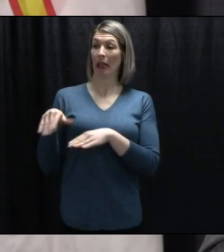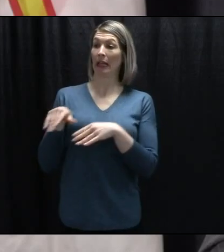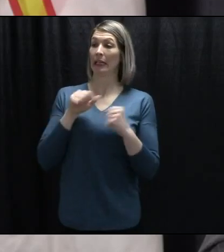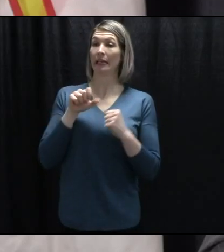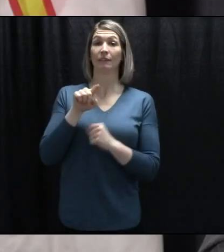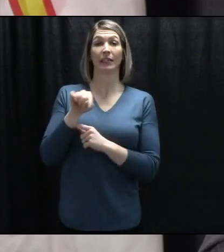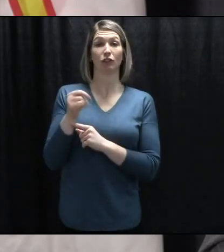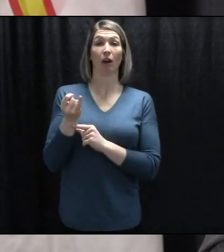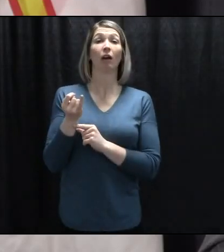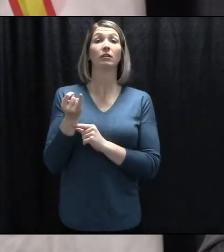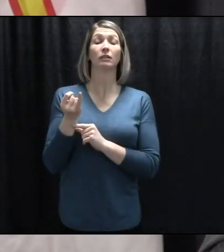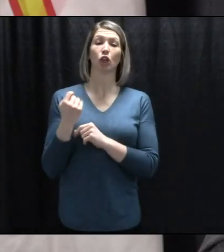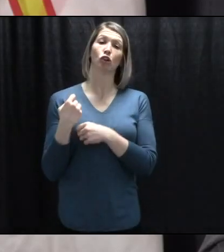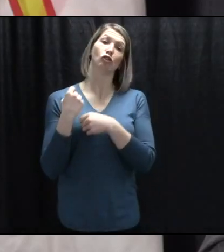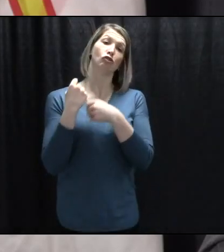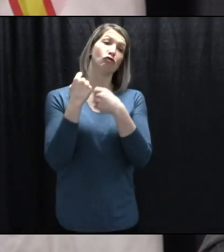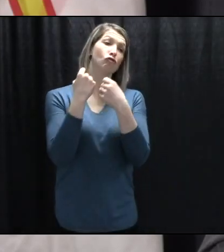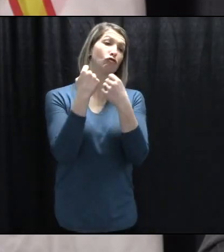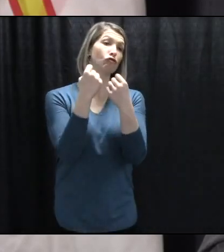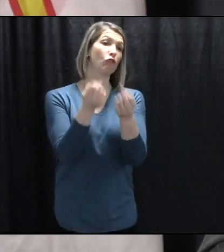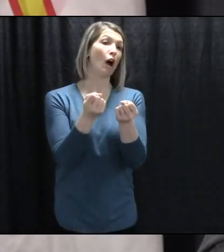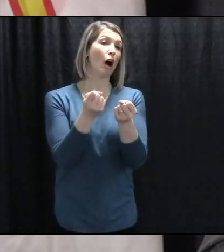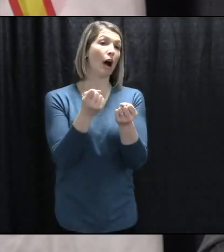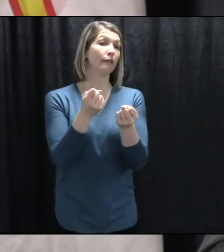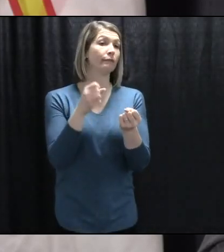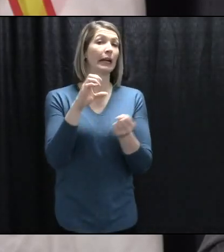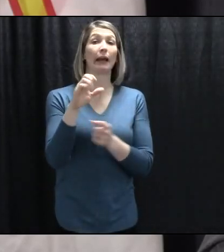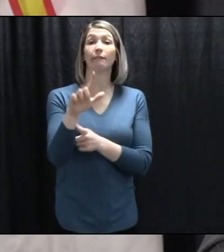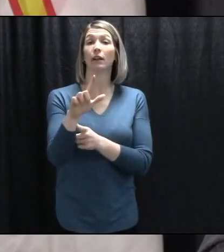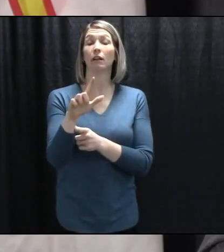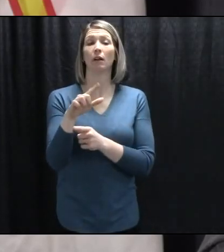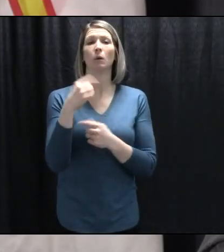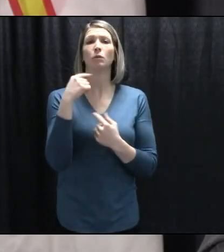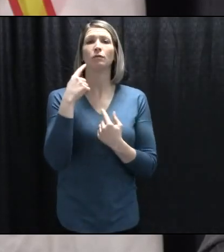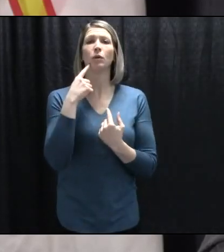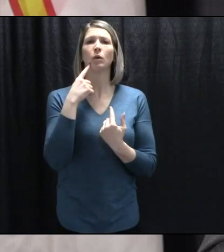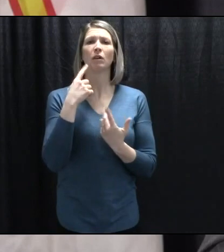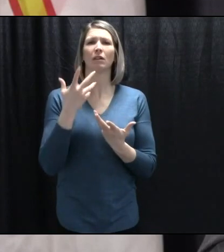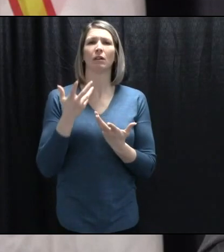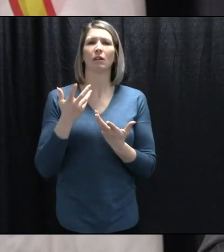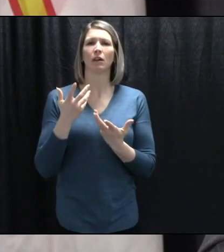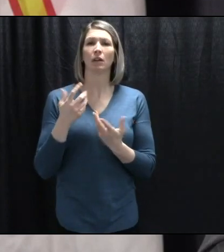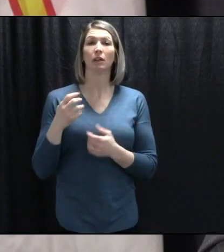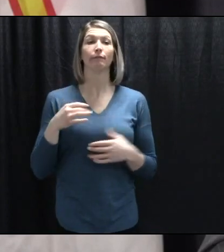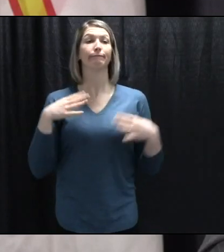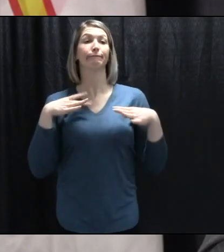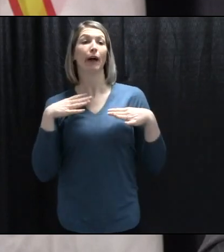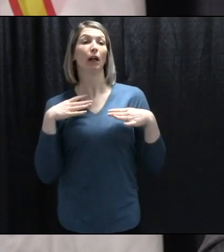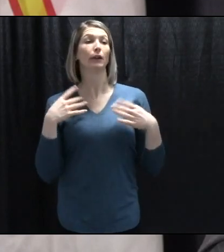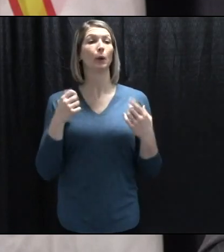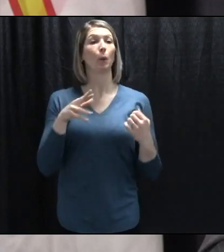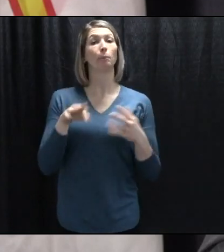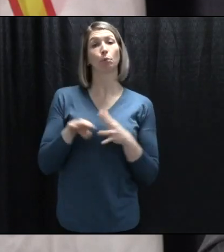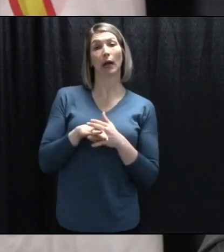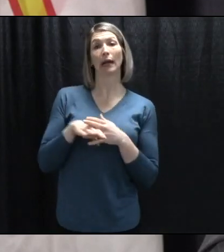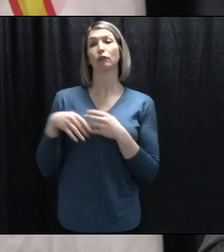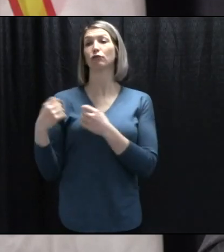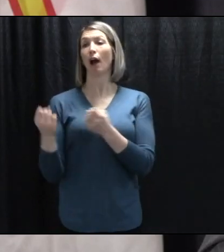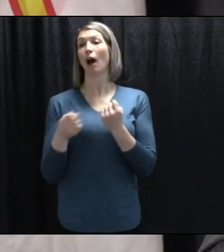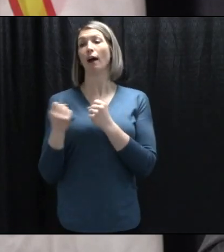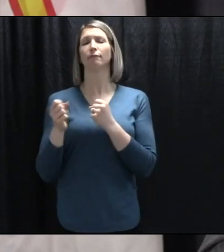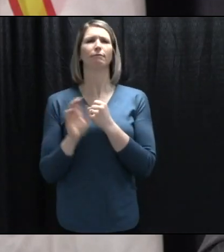anywhere, it's for essential travel. And this is really to protect people. And as has been said so many times, we really got to live our